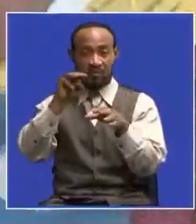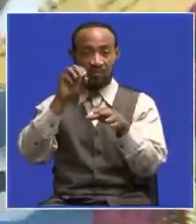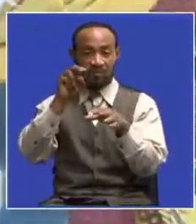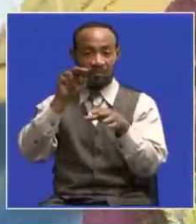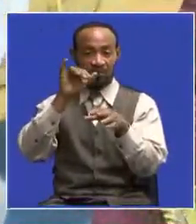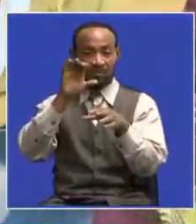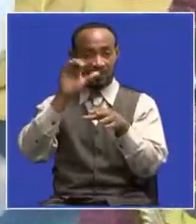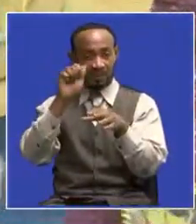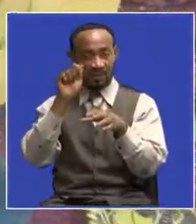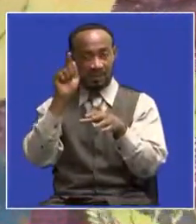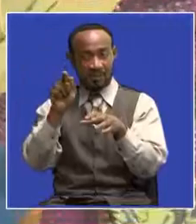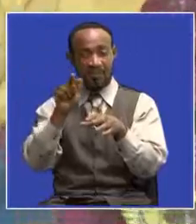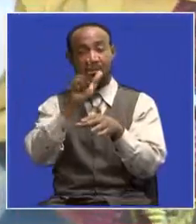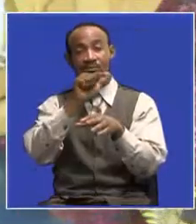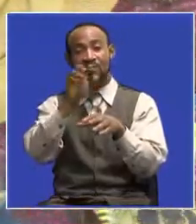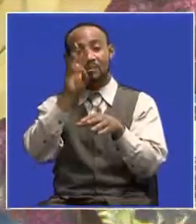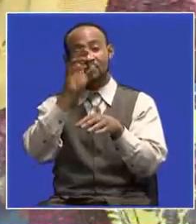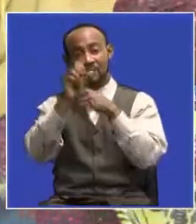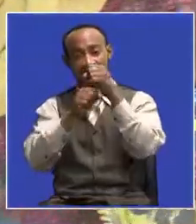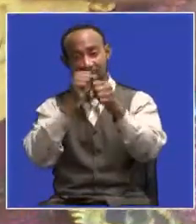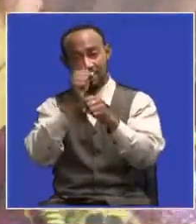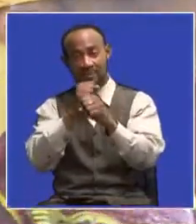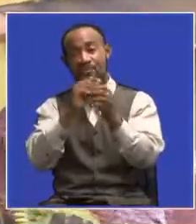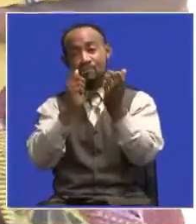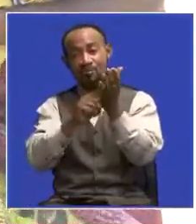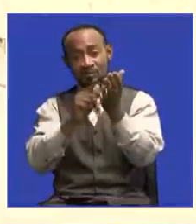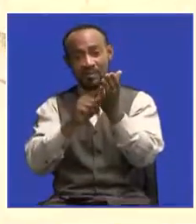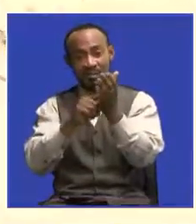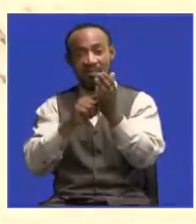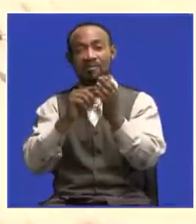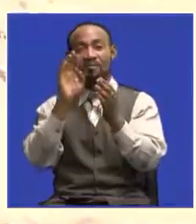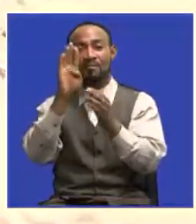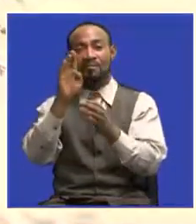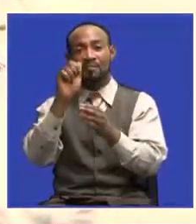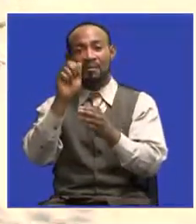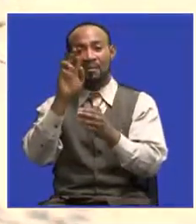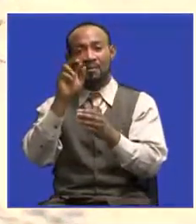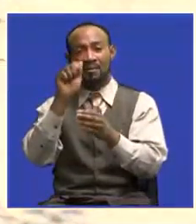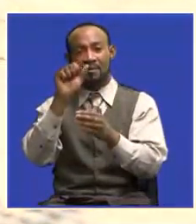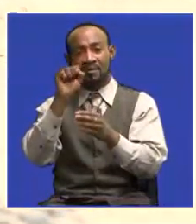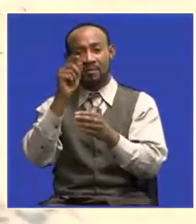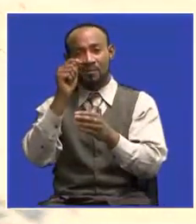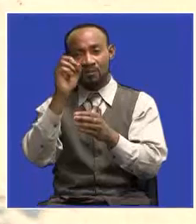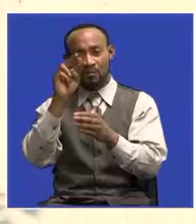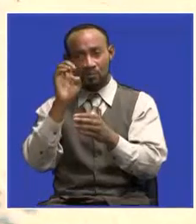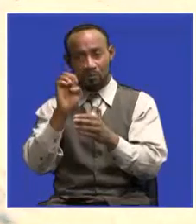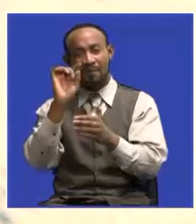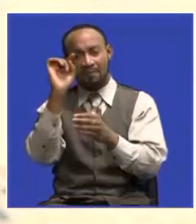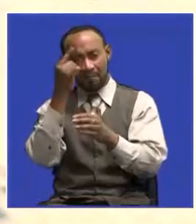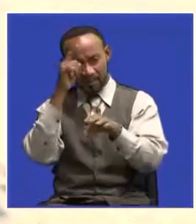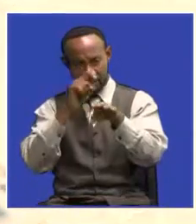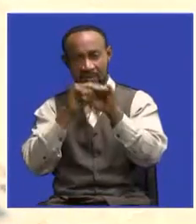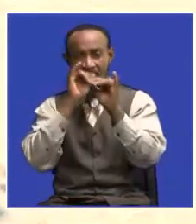daughter Katongo were beaten by dogs in Lusaka's BARLASTONE area. I had an interview with her for the very first